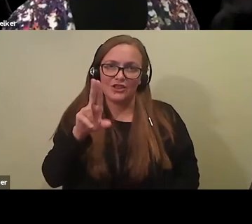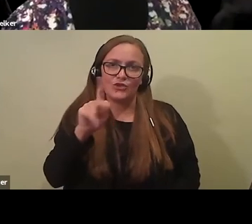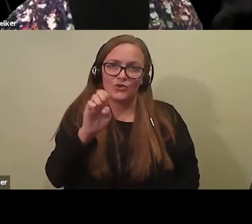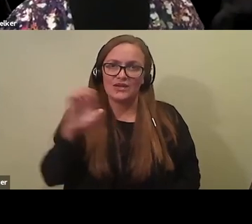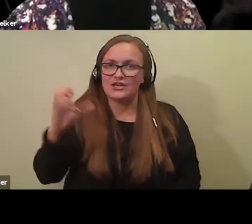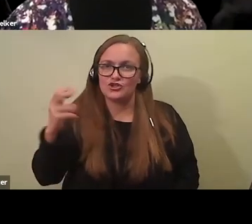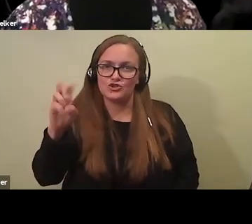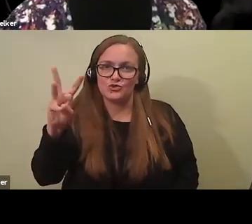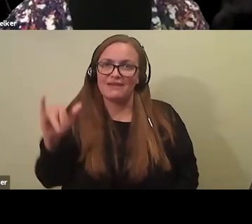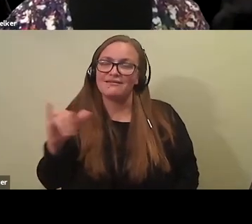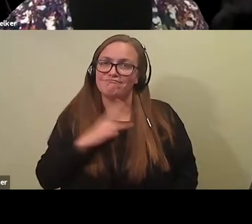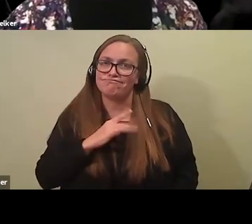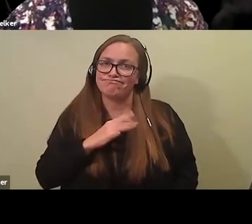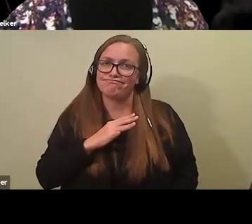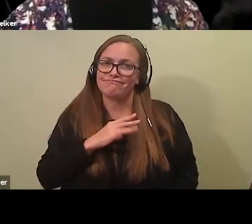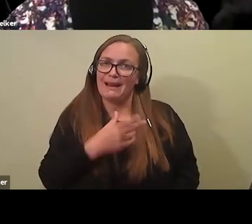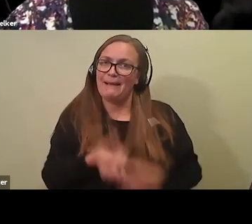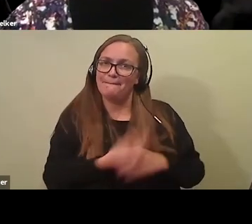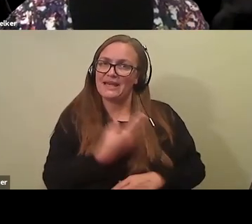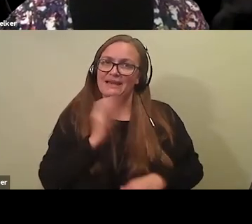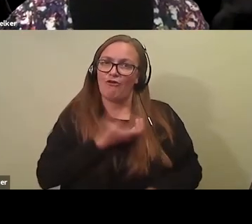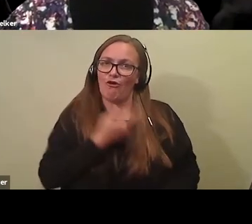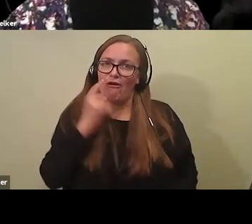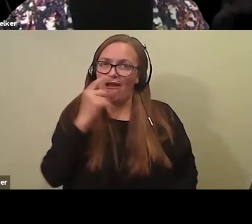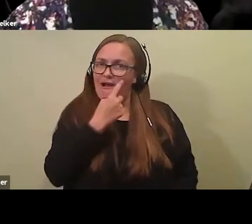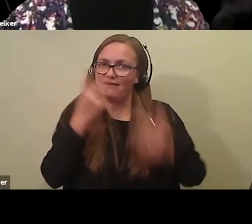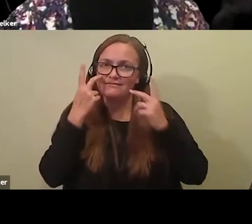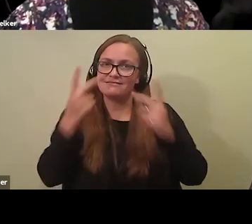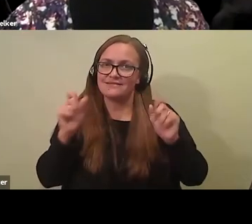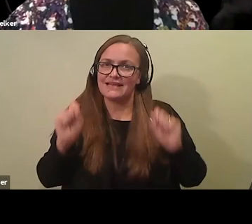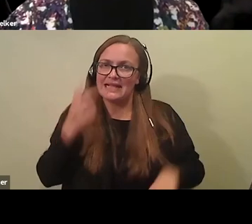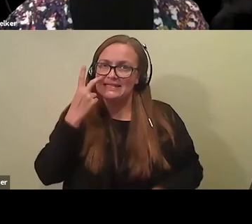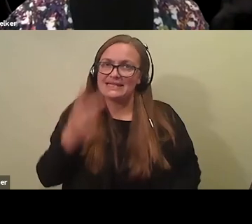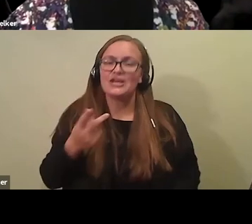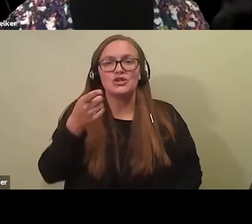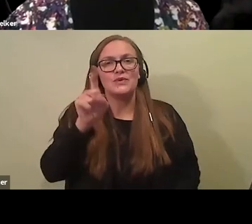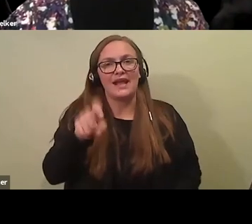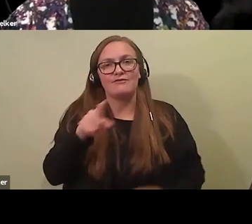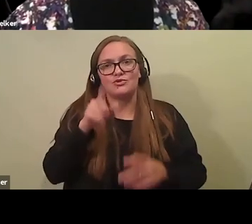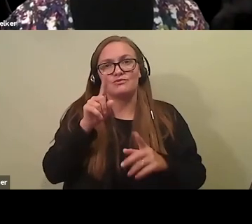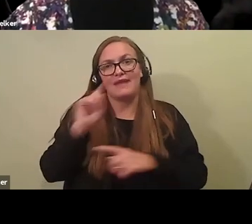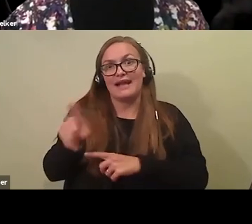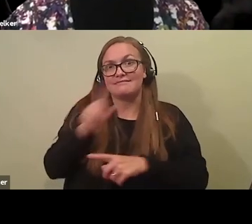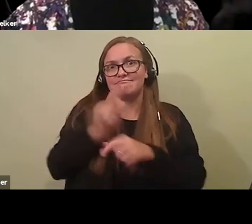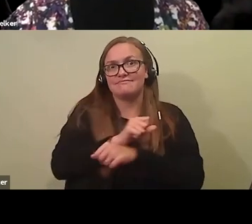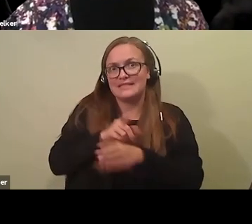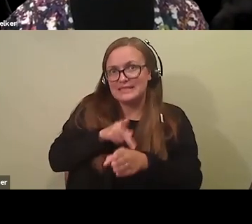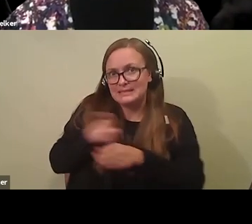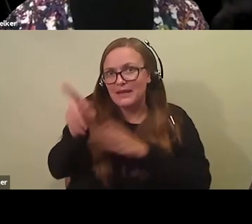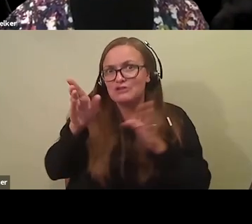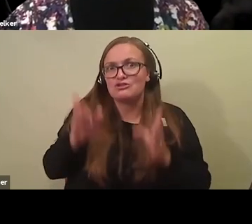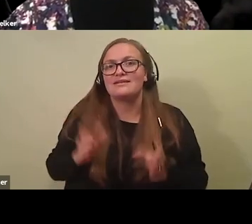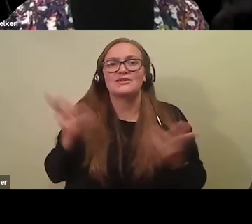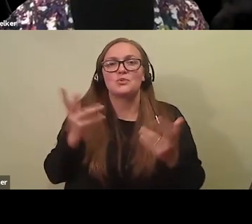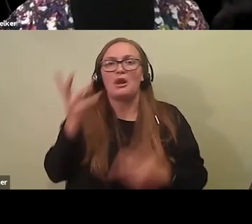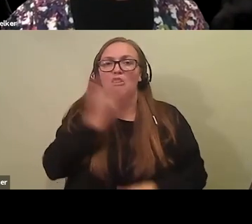at behind you. So you would have to ask a real specialist in what it looks like when you go into